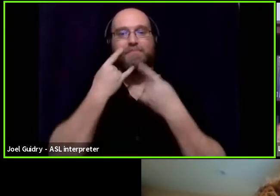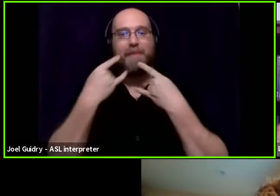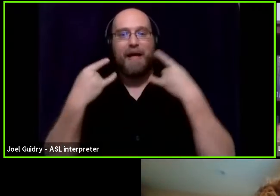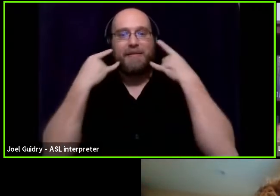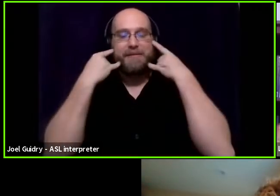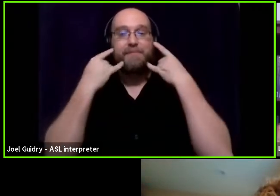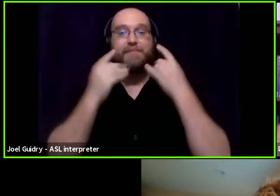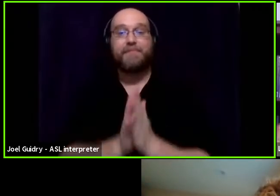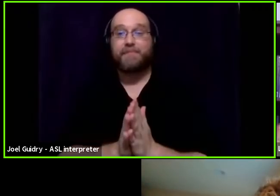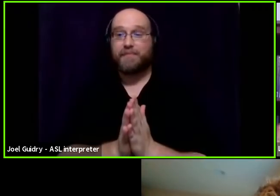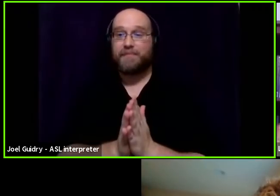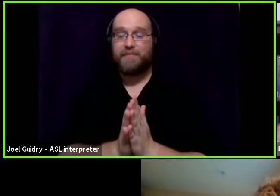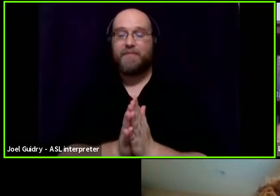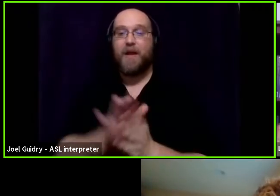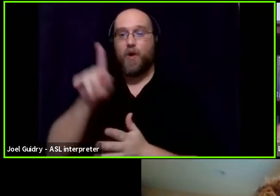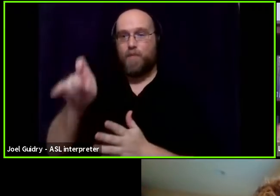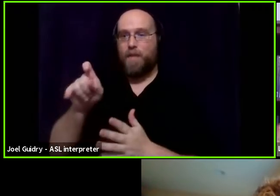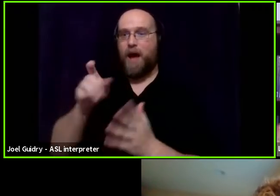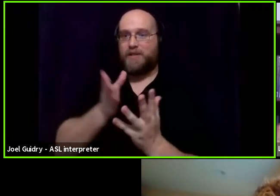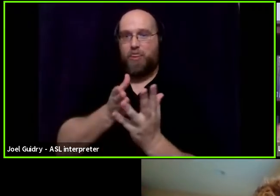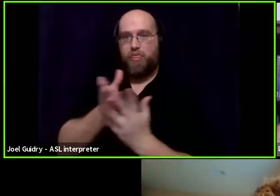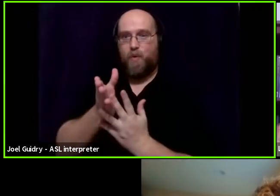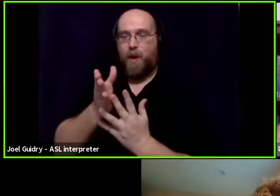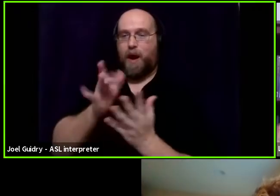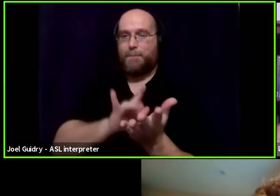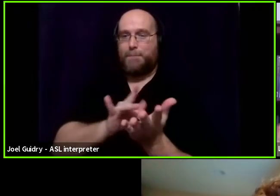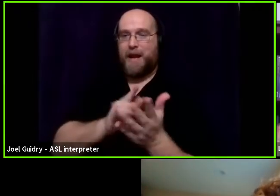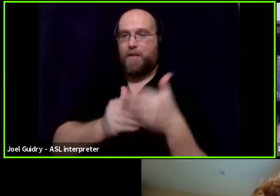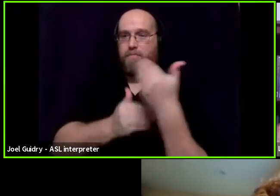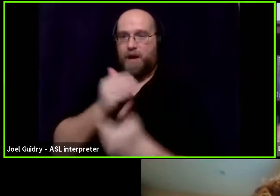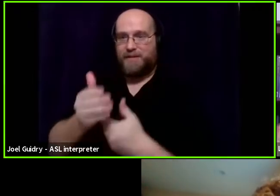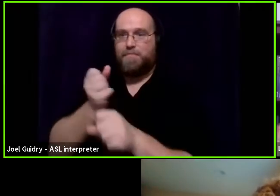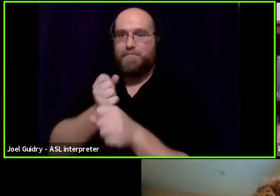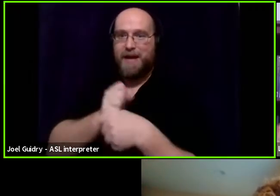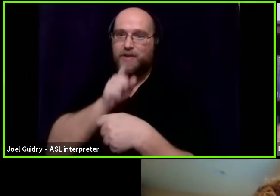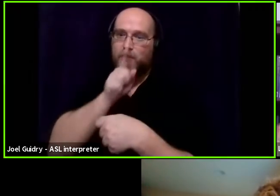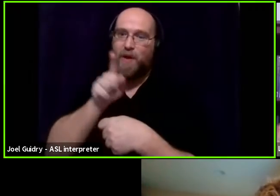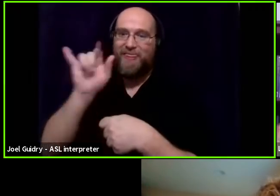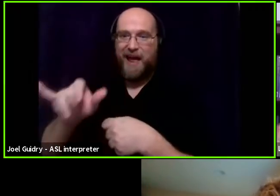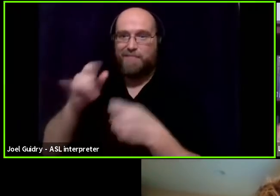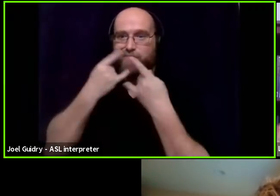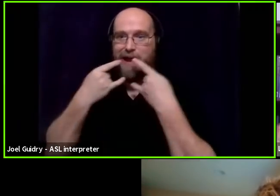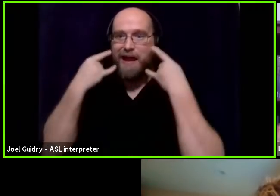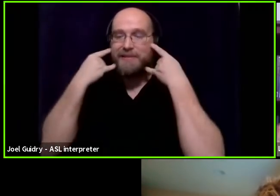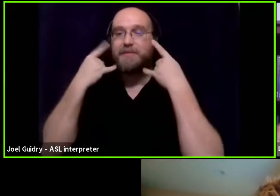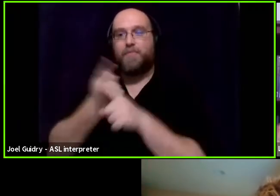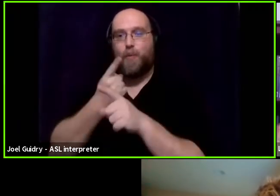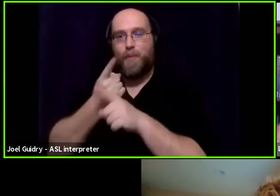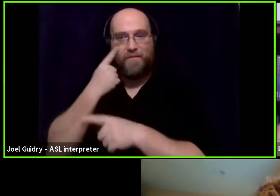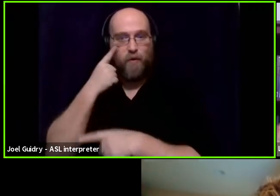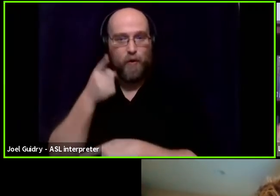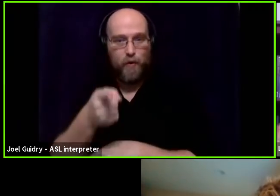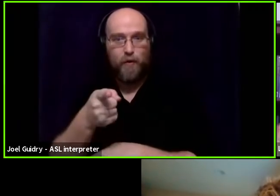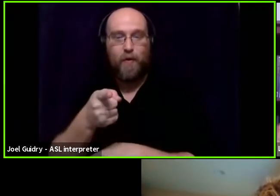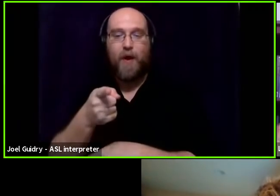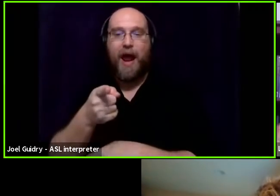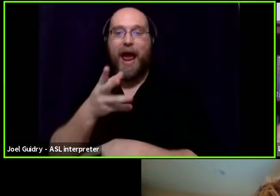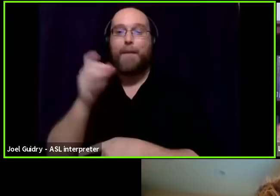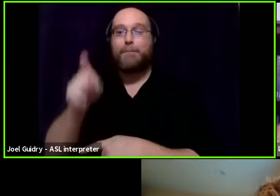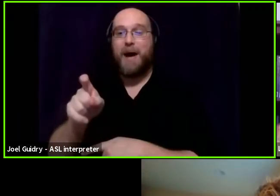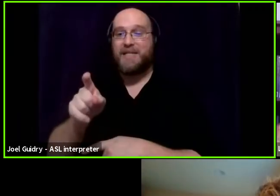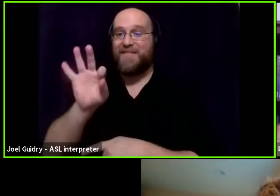medical process to make sure it works for you, and it has to be fit tested. And again, you cannot wear a beard.